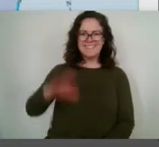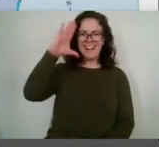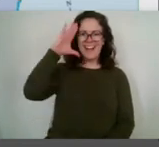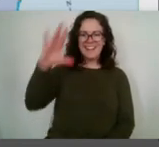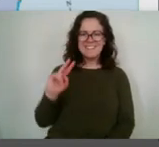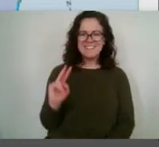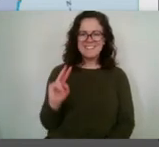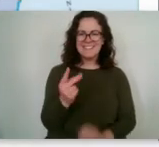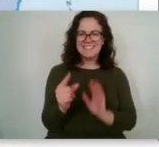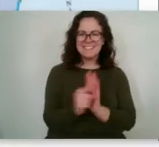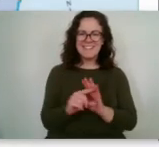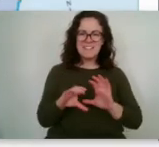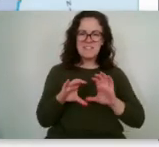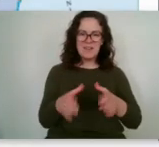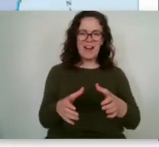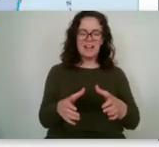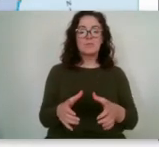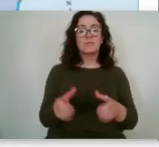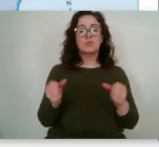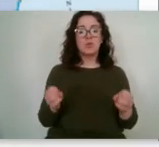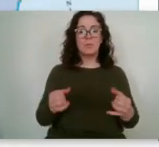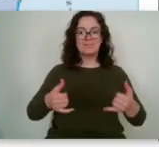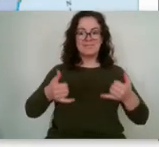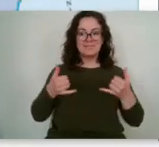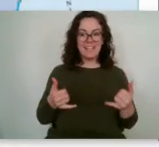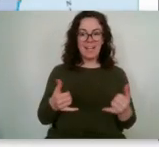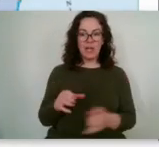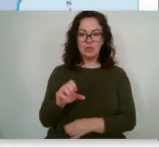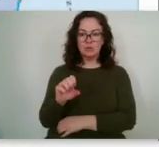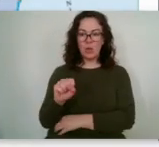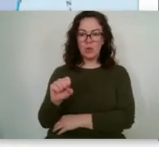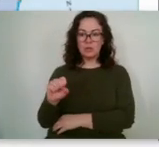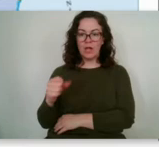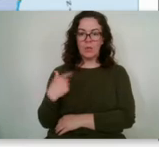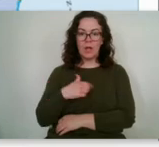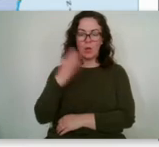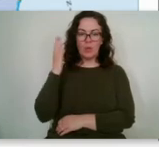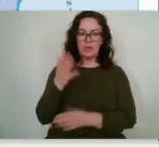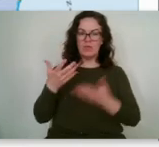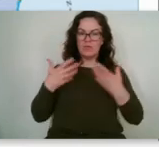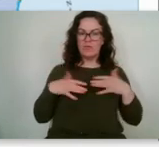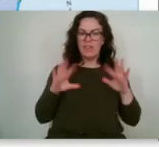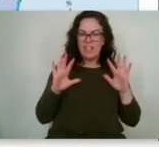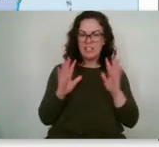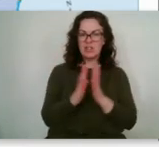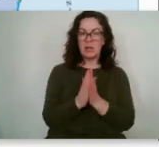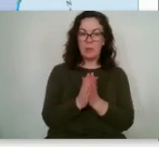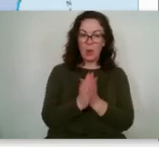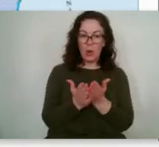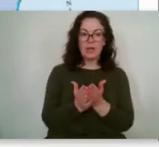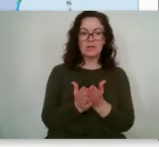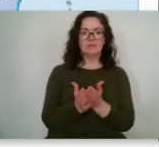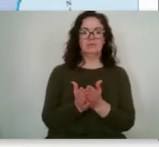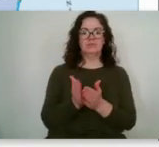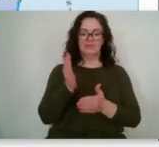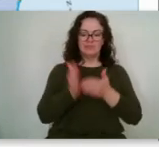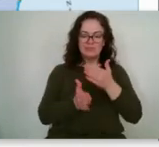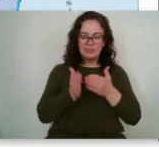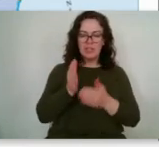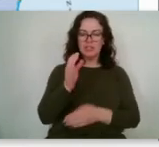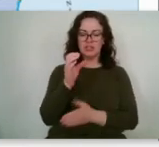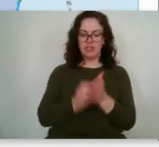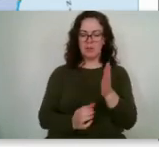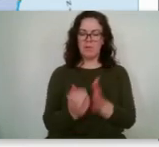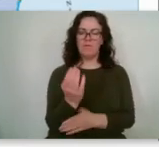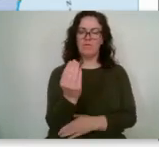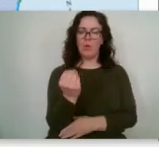Hello, second grade squad. So for today's social studies, we're going to wrap up our social studies book, ending with chapter 14. And we're going